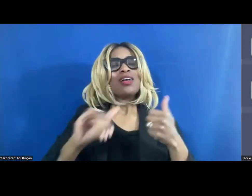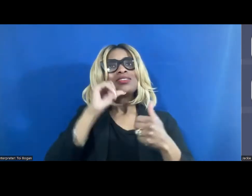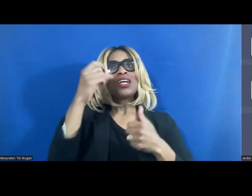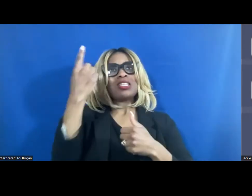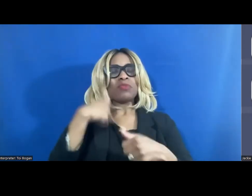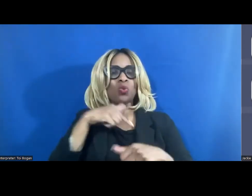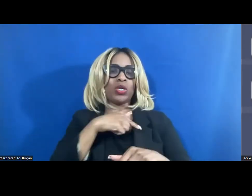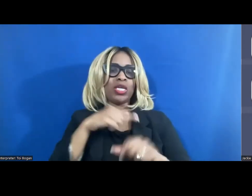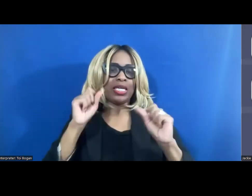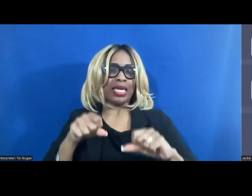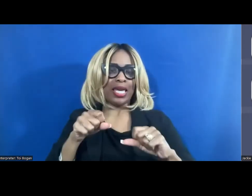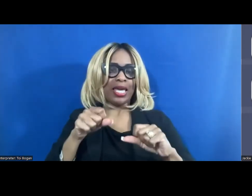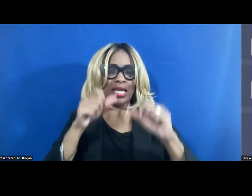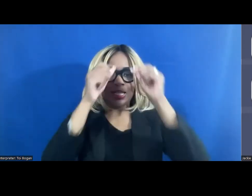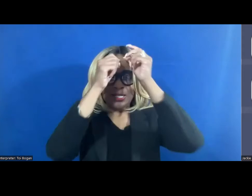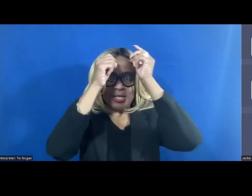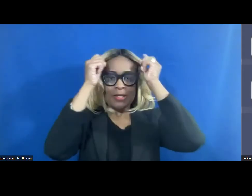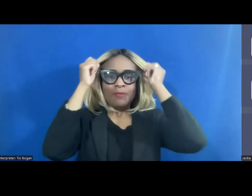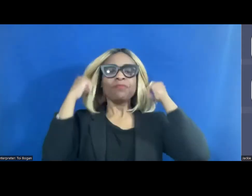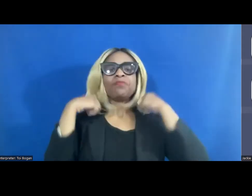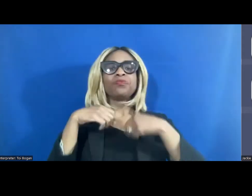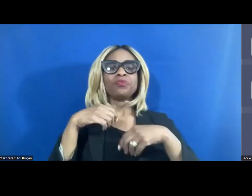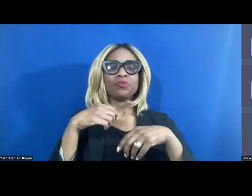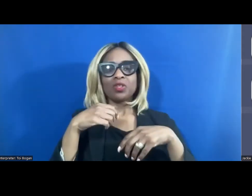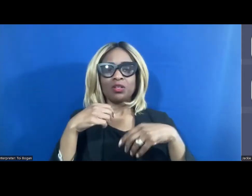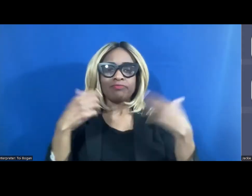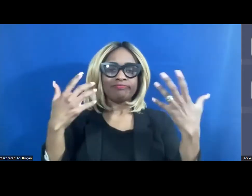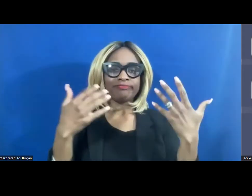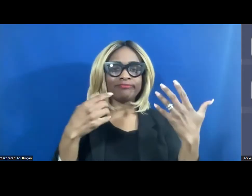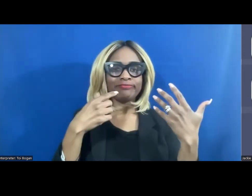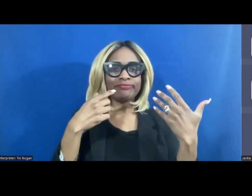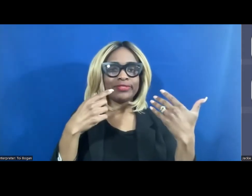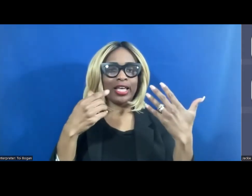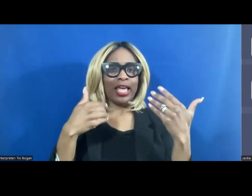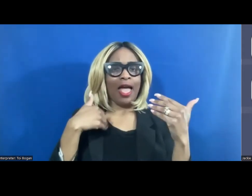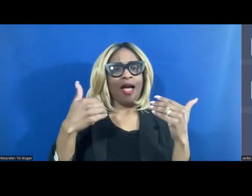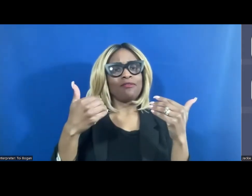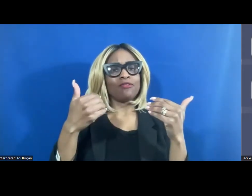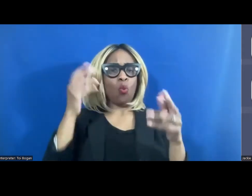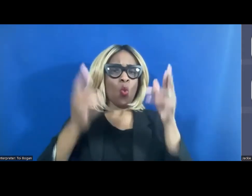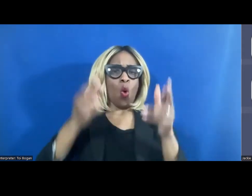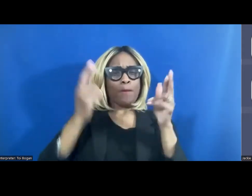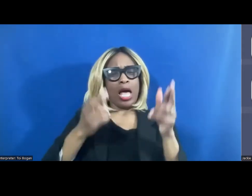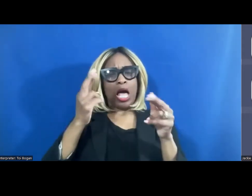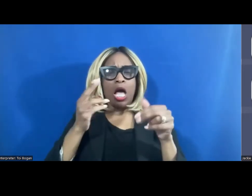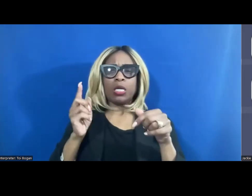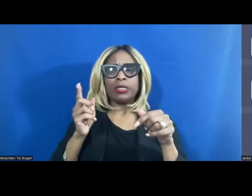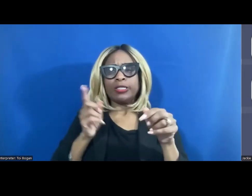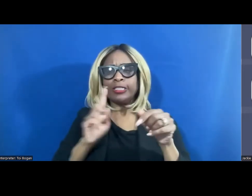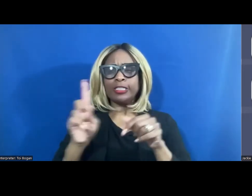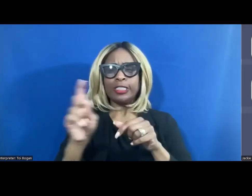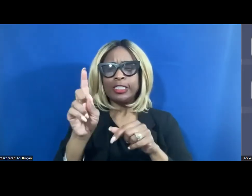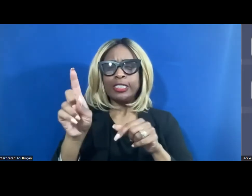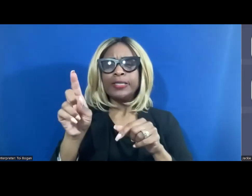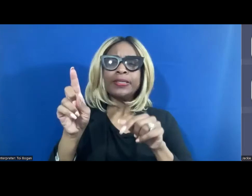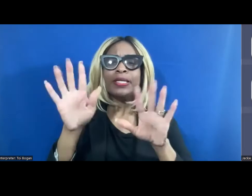can just have a very dexterous and fine motor skilled robot going about and very gingerly